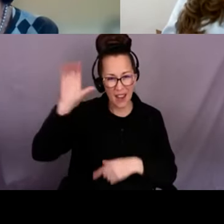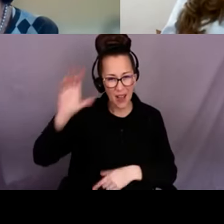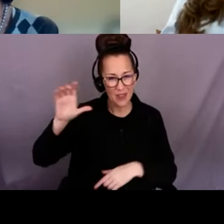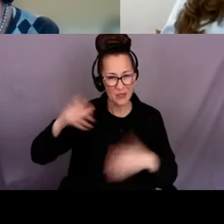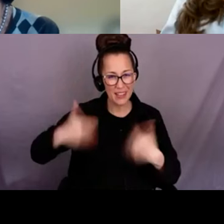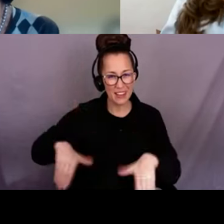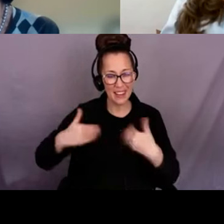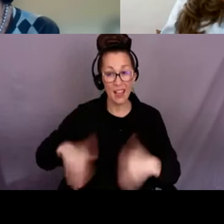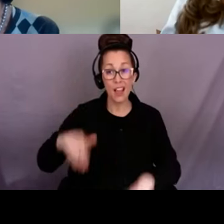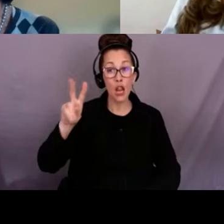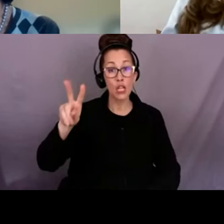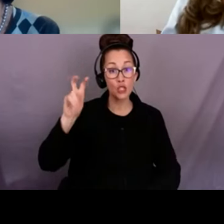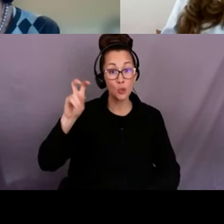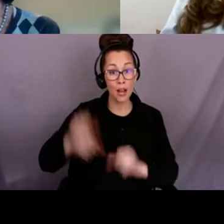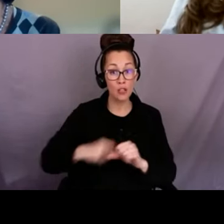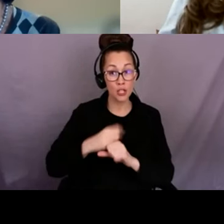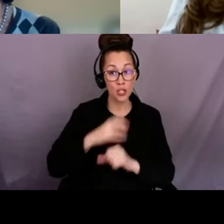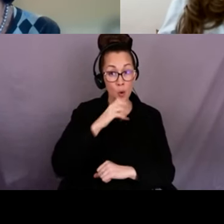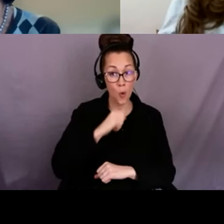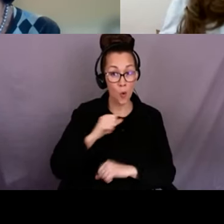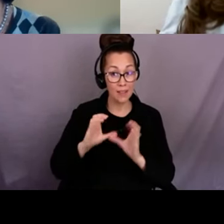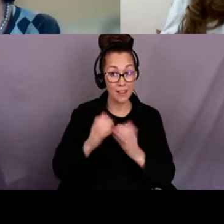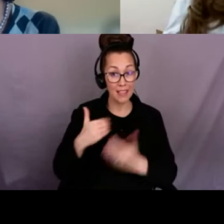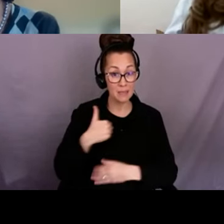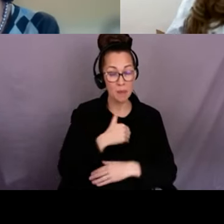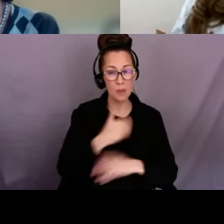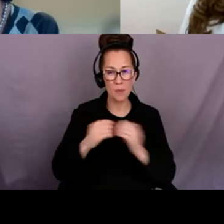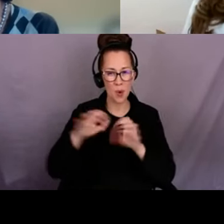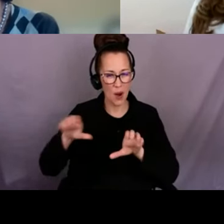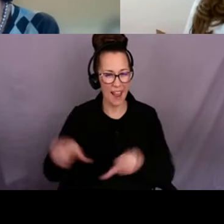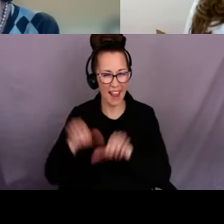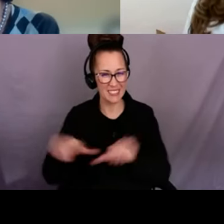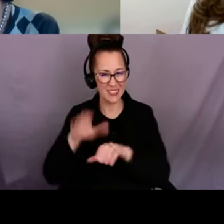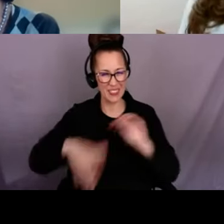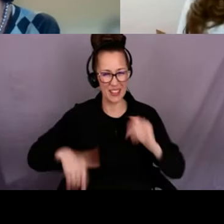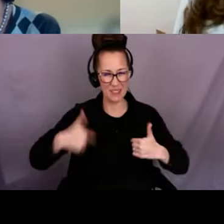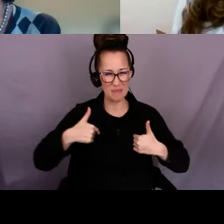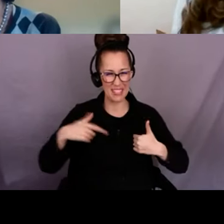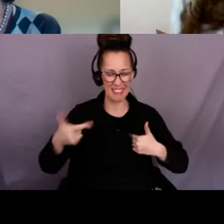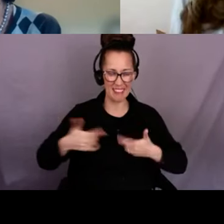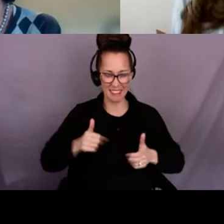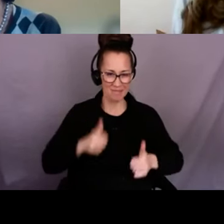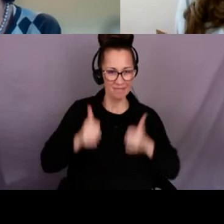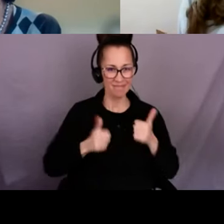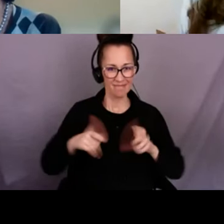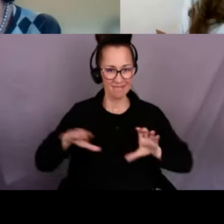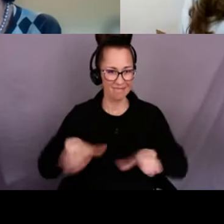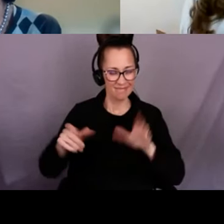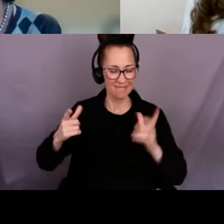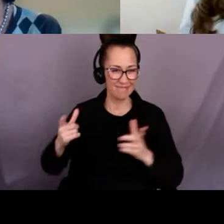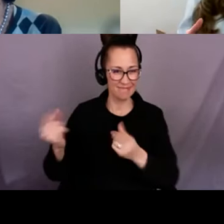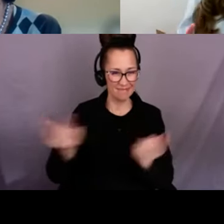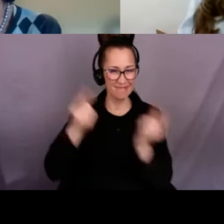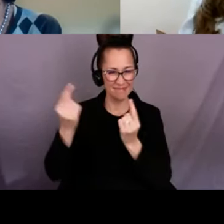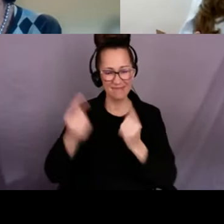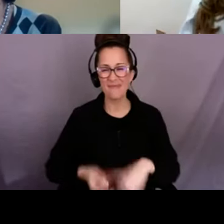tell you, our 200-year-old class members are probably more active than I am. So they're just real go-getters, you gotta love it. But the active treatment